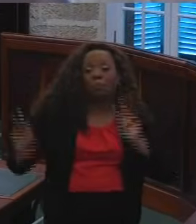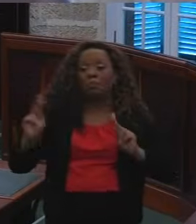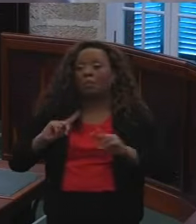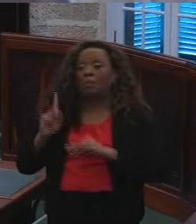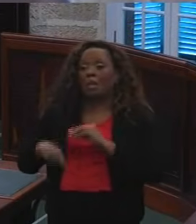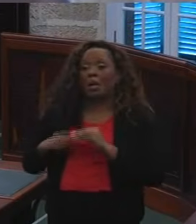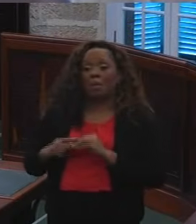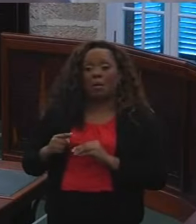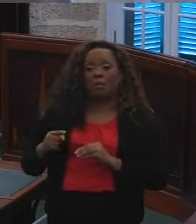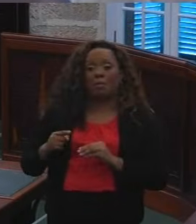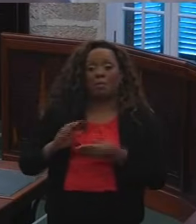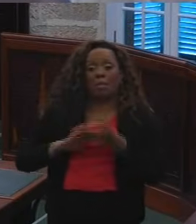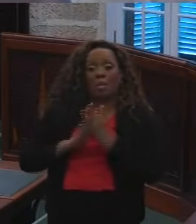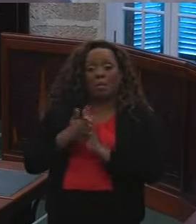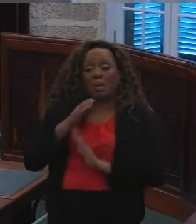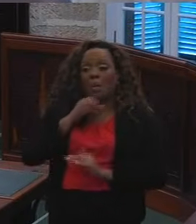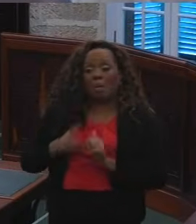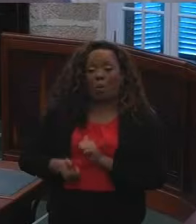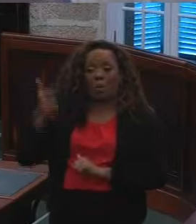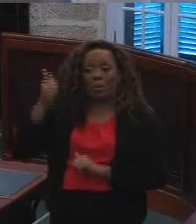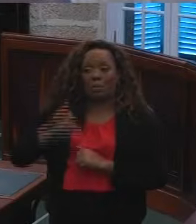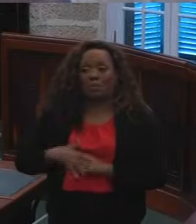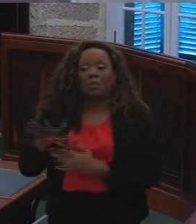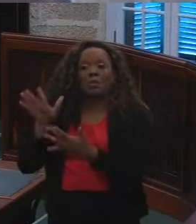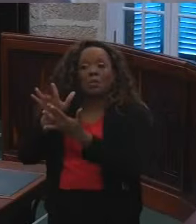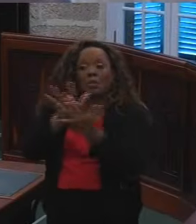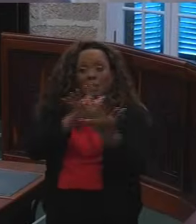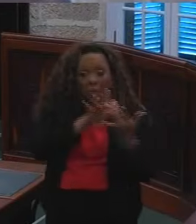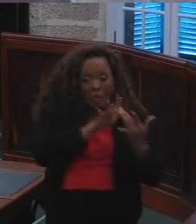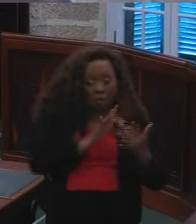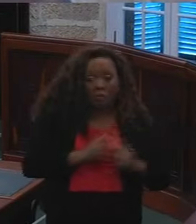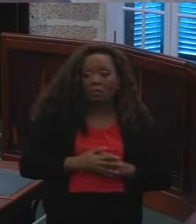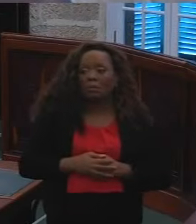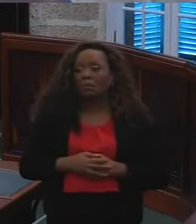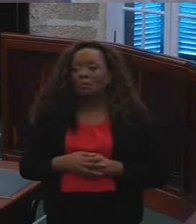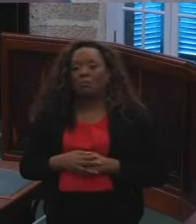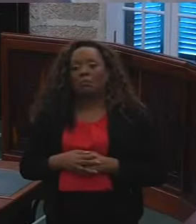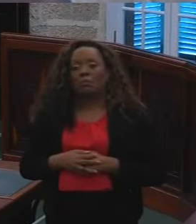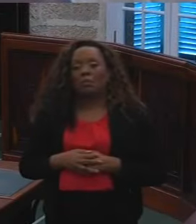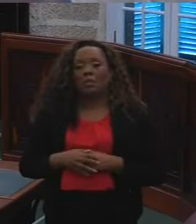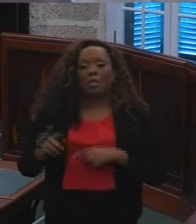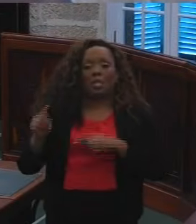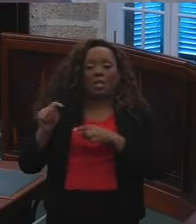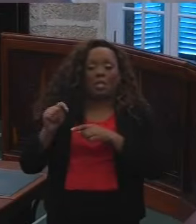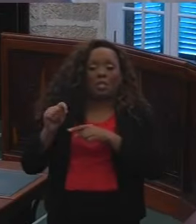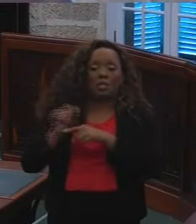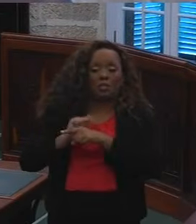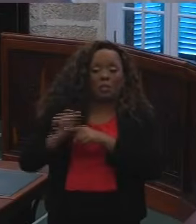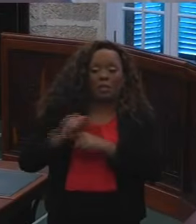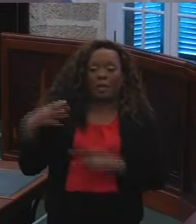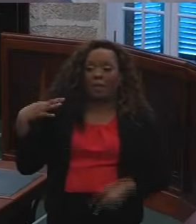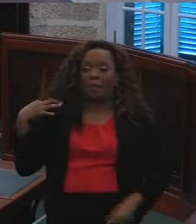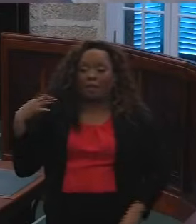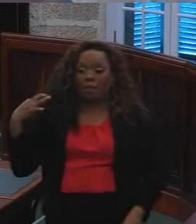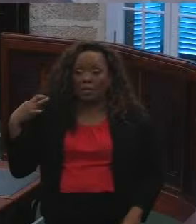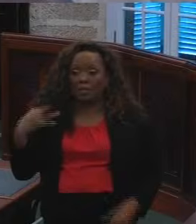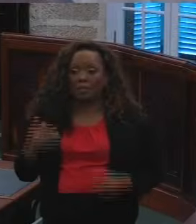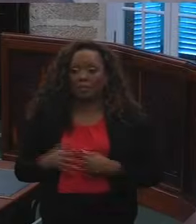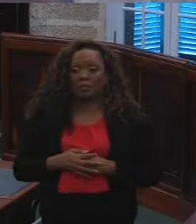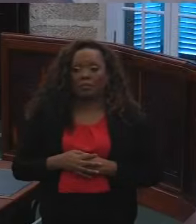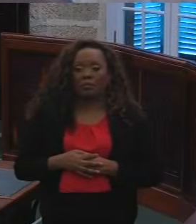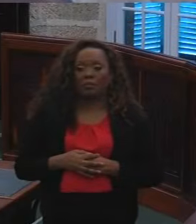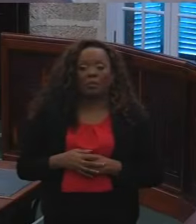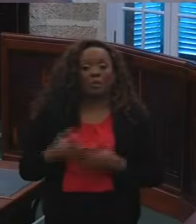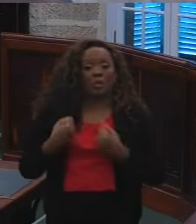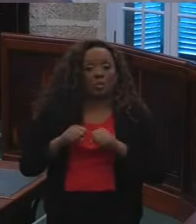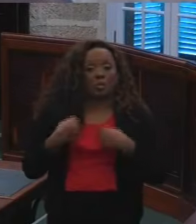programs, the training of volunteers as caregivers, sport and recreational activities, I spoke about